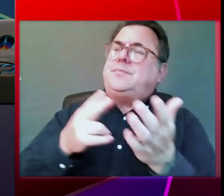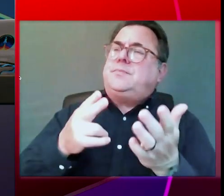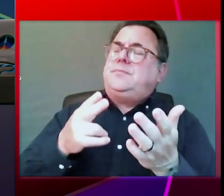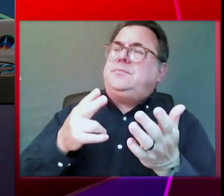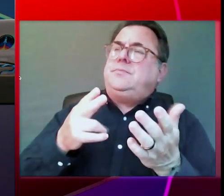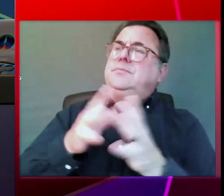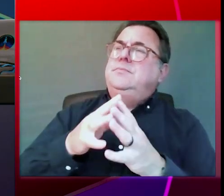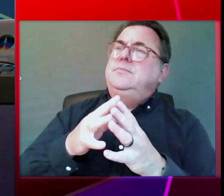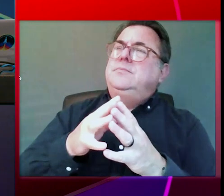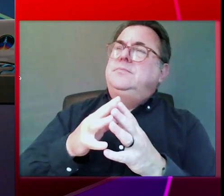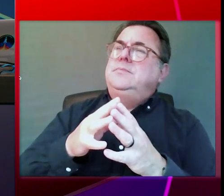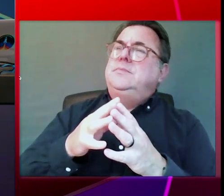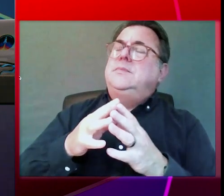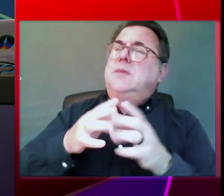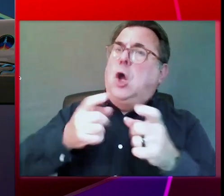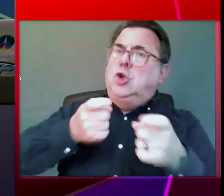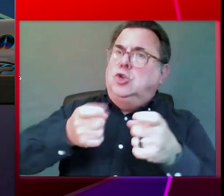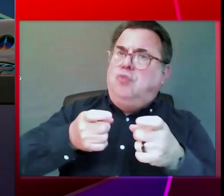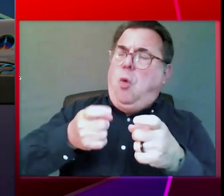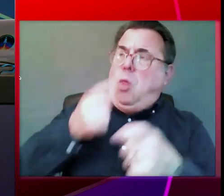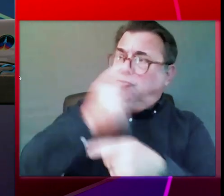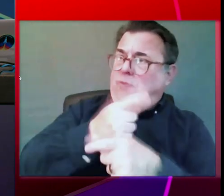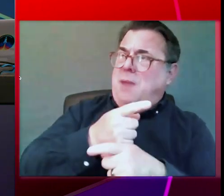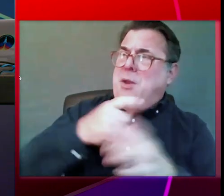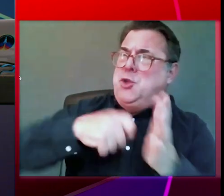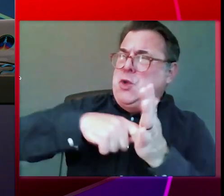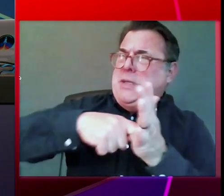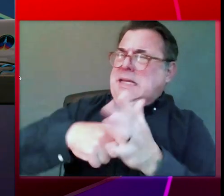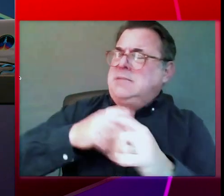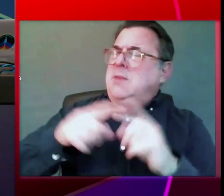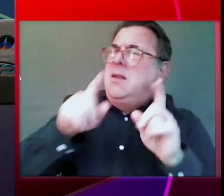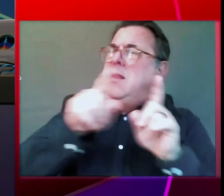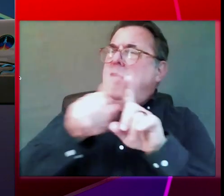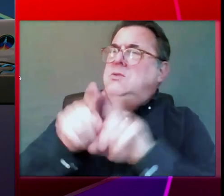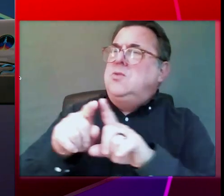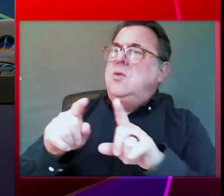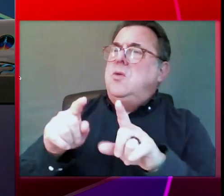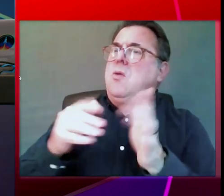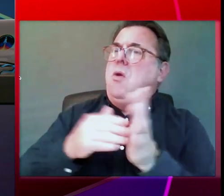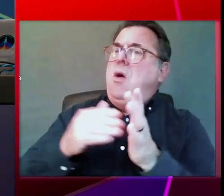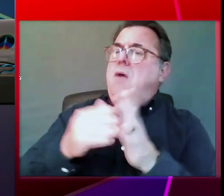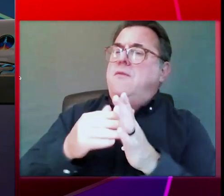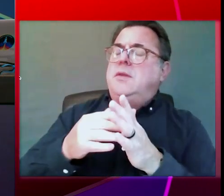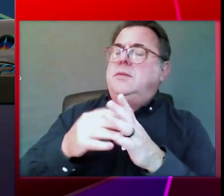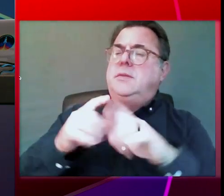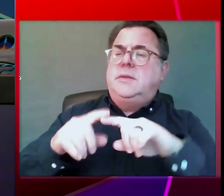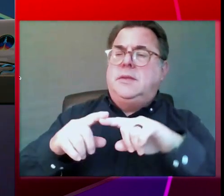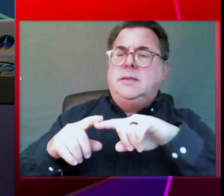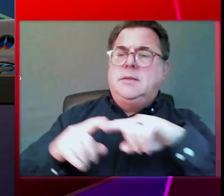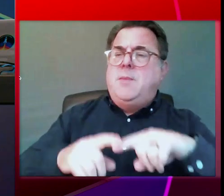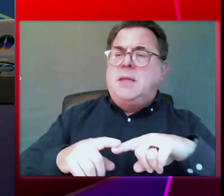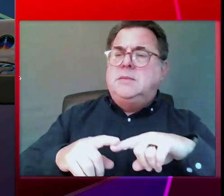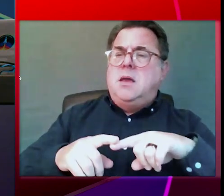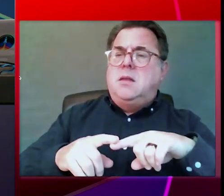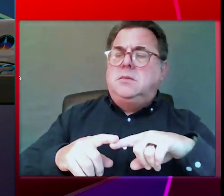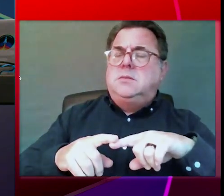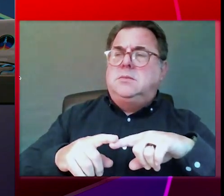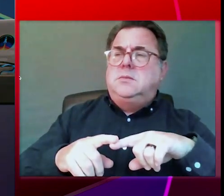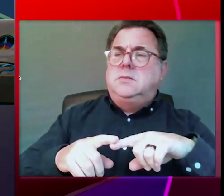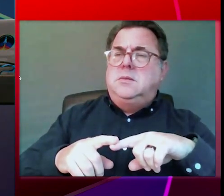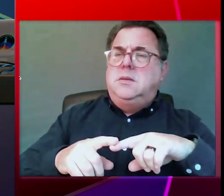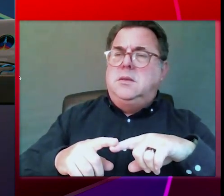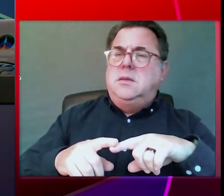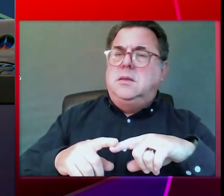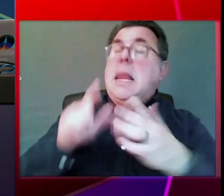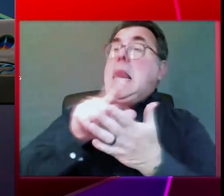But it is about control, right, over your keys, but it's also oftentimes predicated by, you know, legal